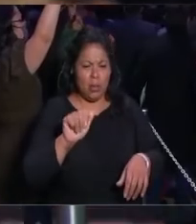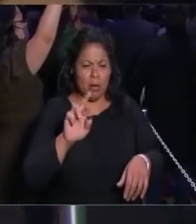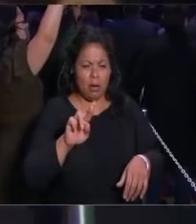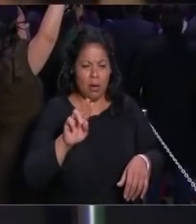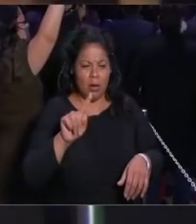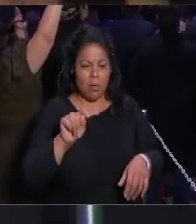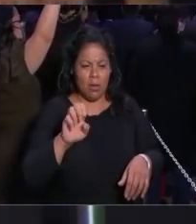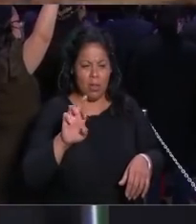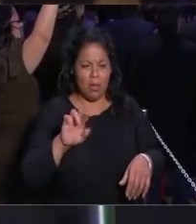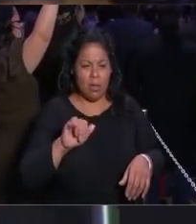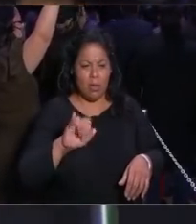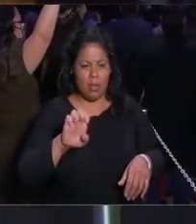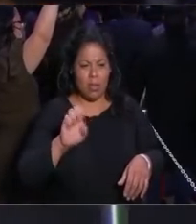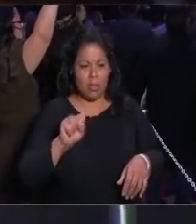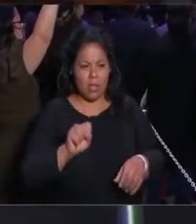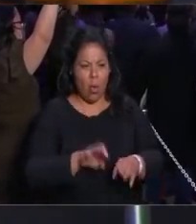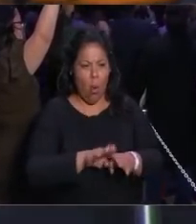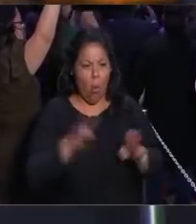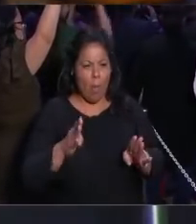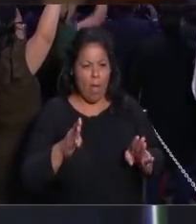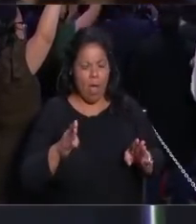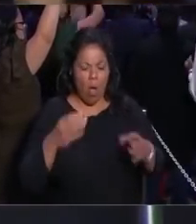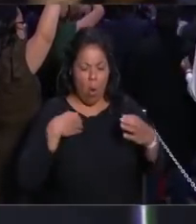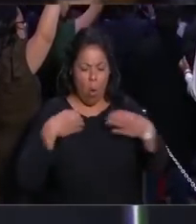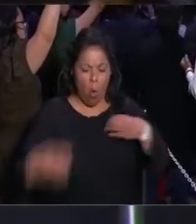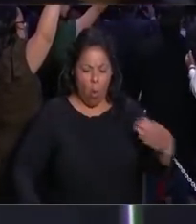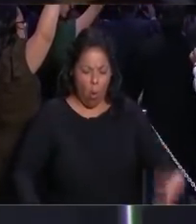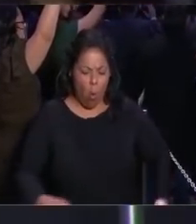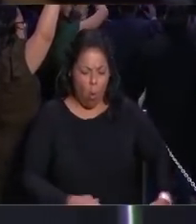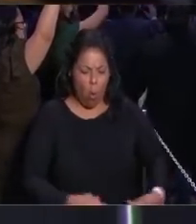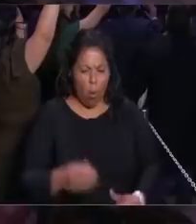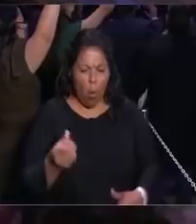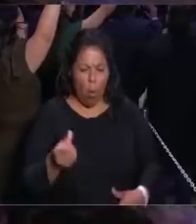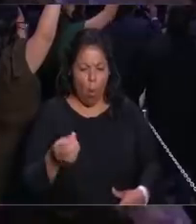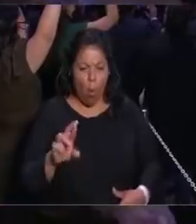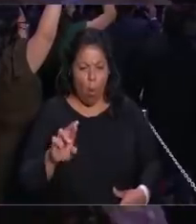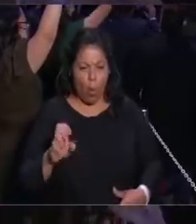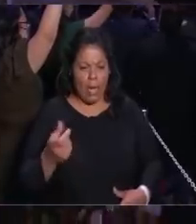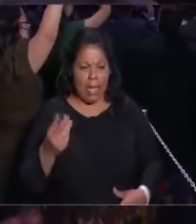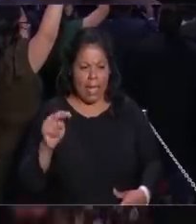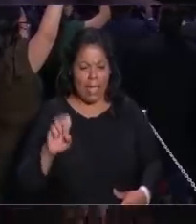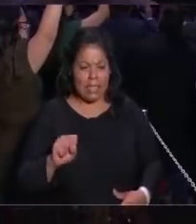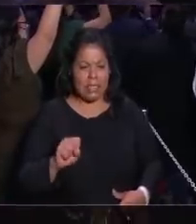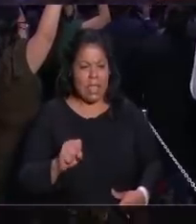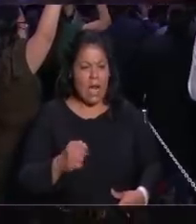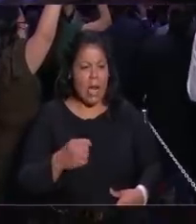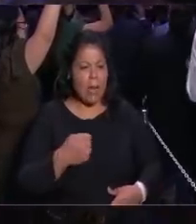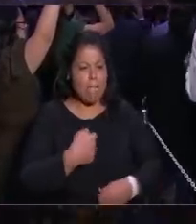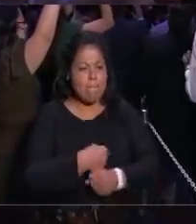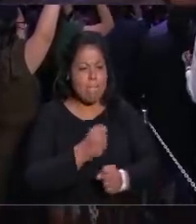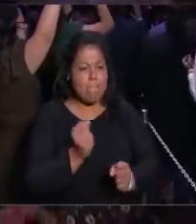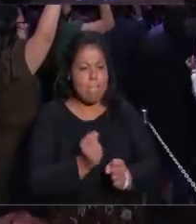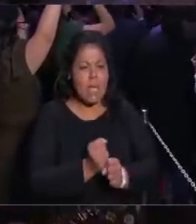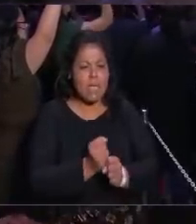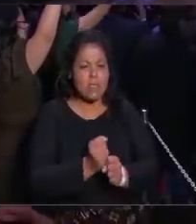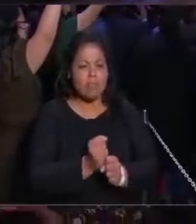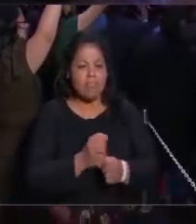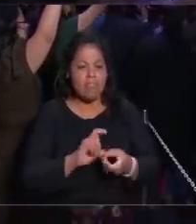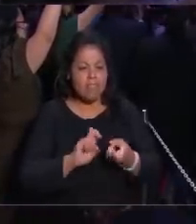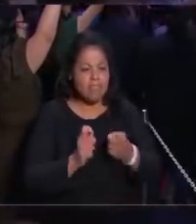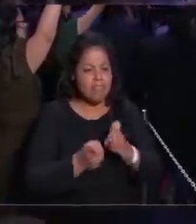abiertas, arteries are open, órganos nuevos se han formados. New organs being